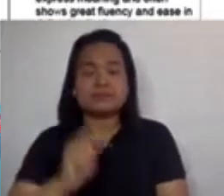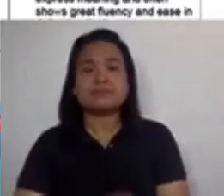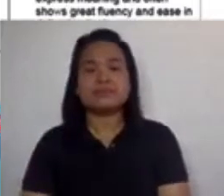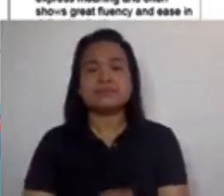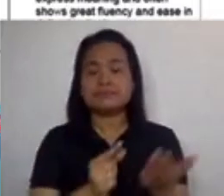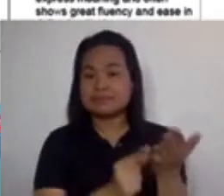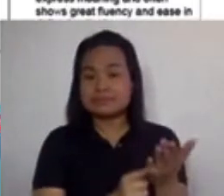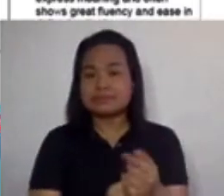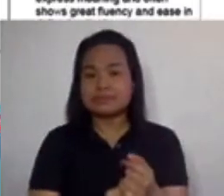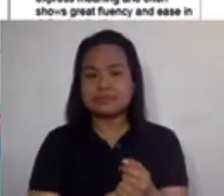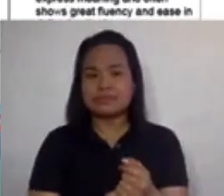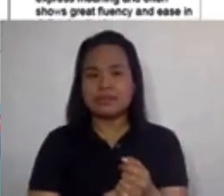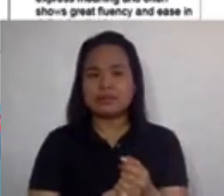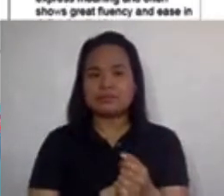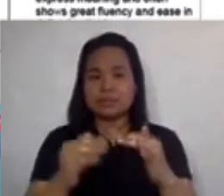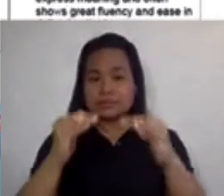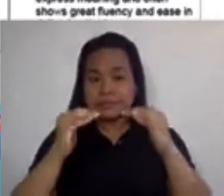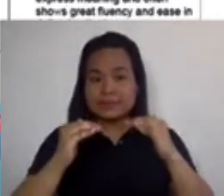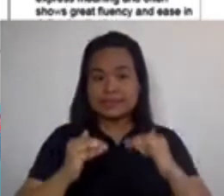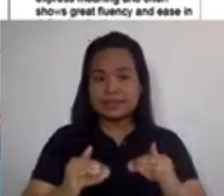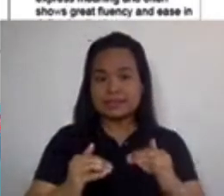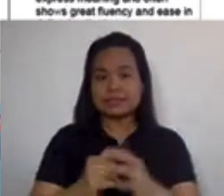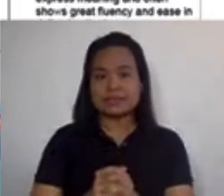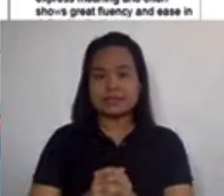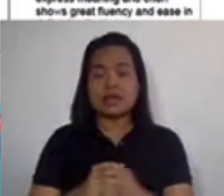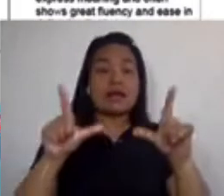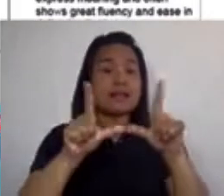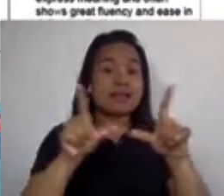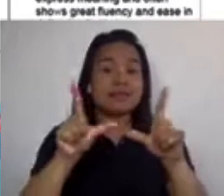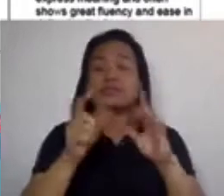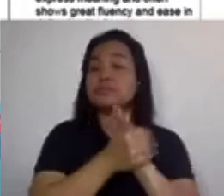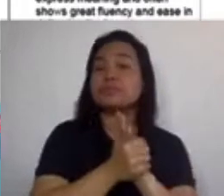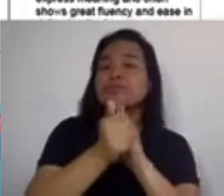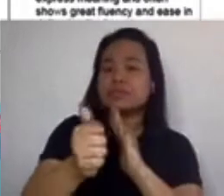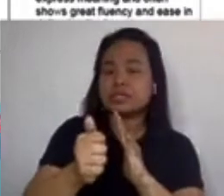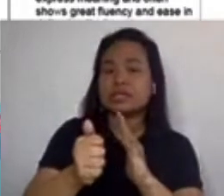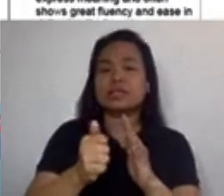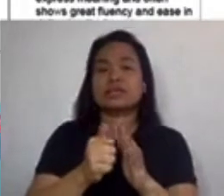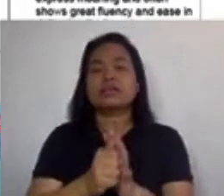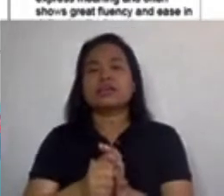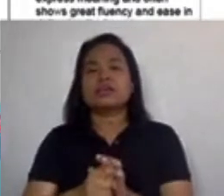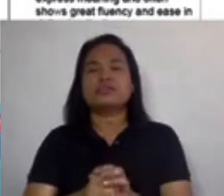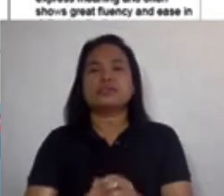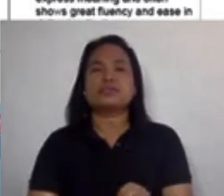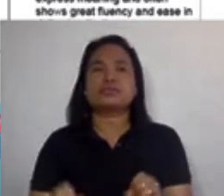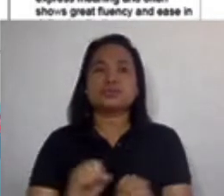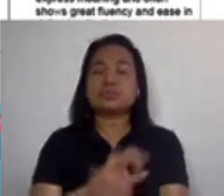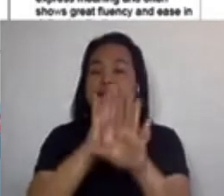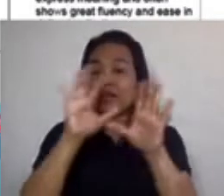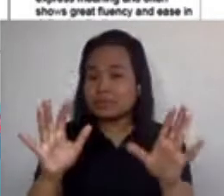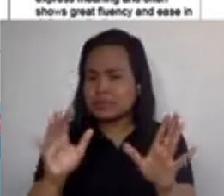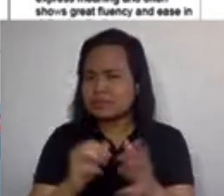underneath it, the levels of proficiency are defined in the clarifications portion of our rubric. So if